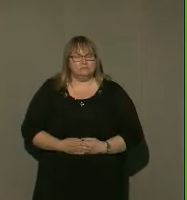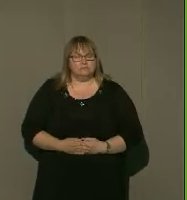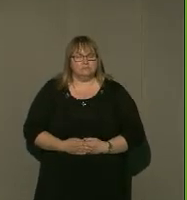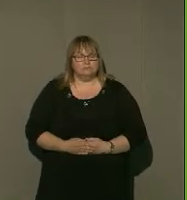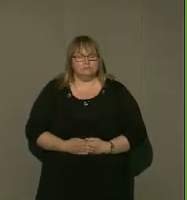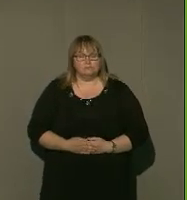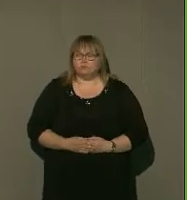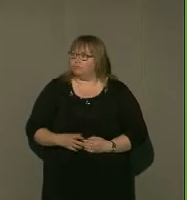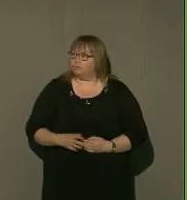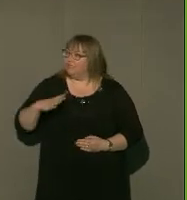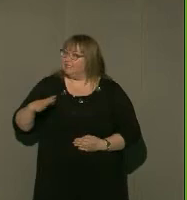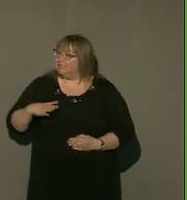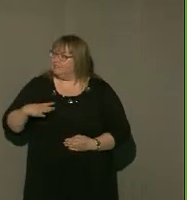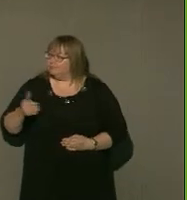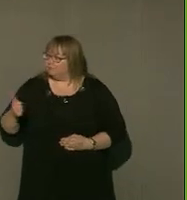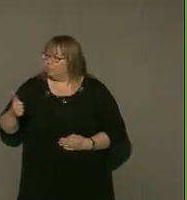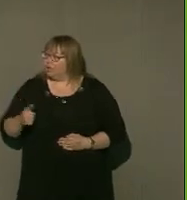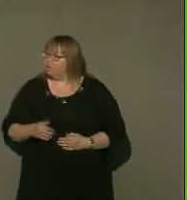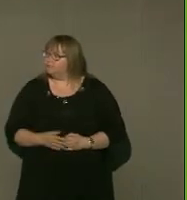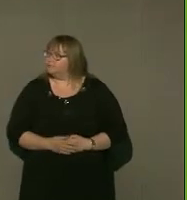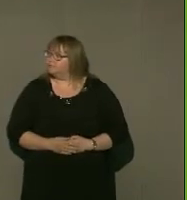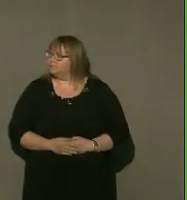You ready to Yeah. take this?